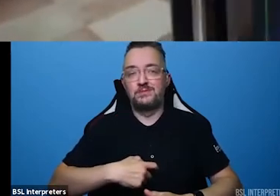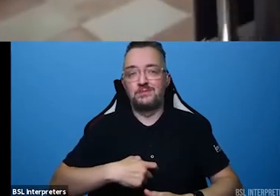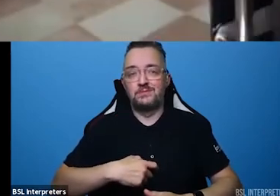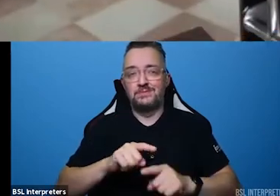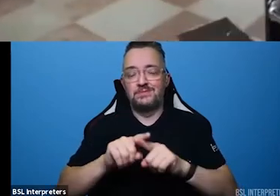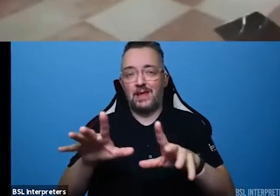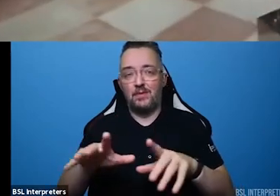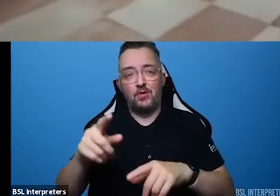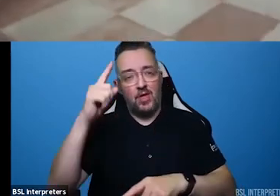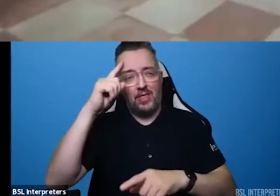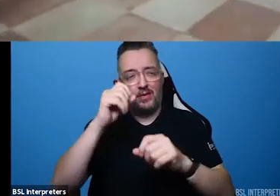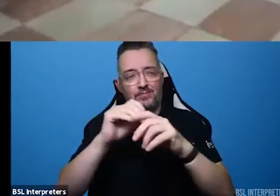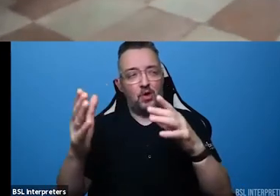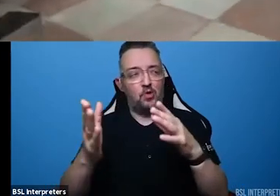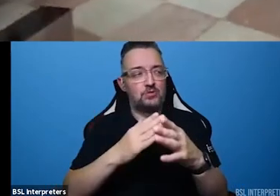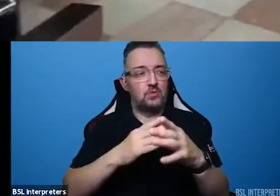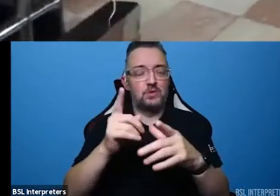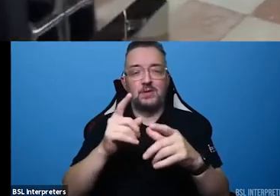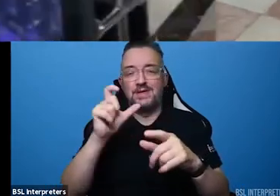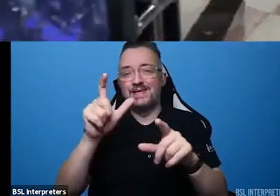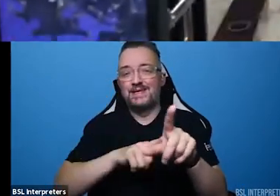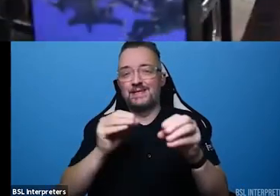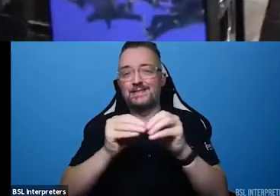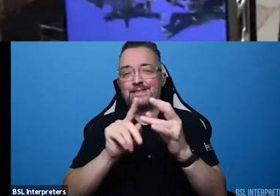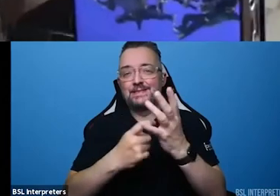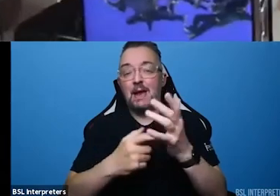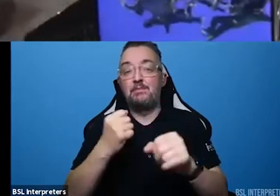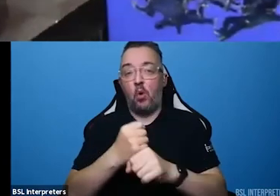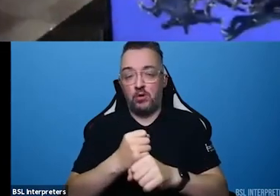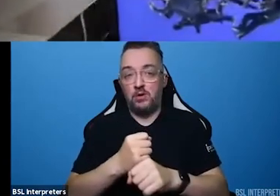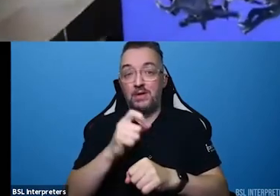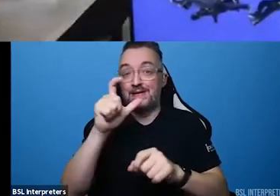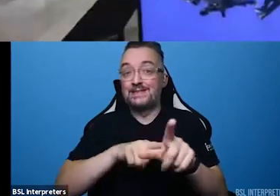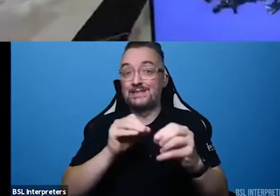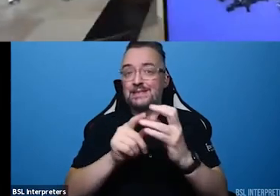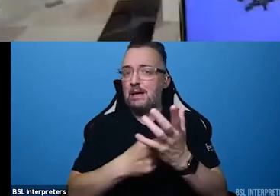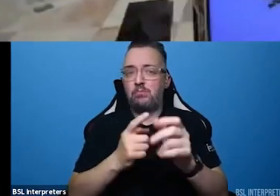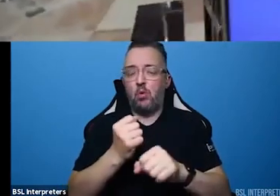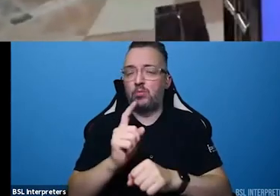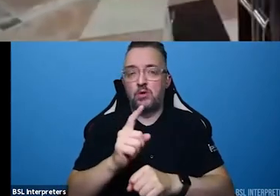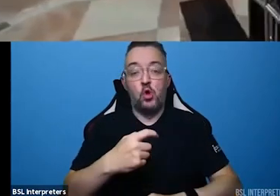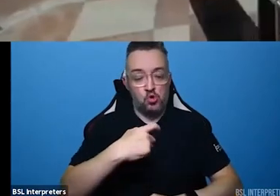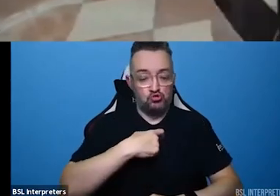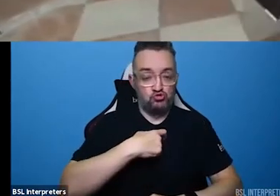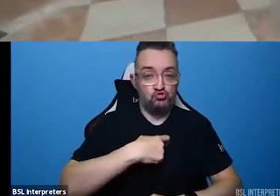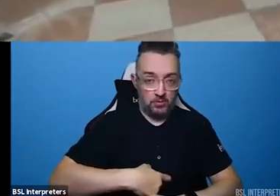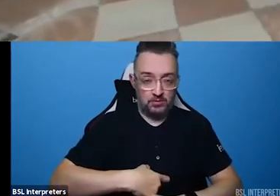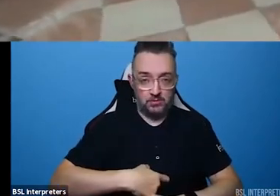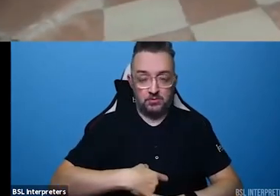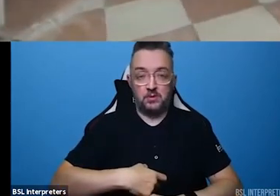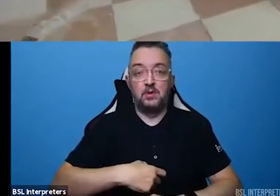very original definition of cyborg, which refers to human who could survive